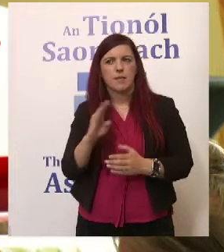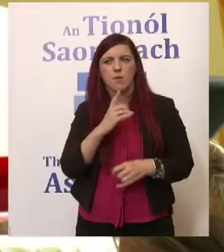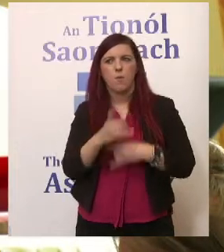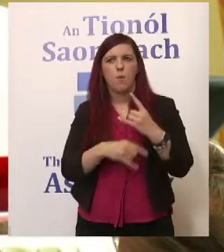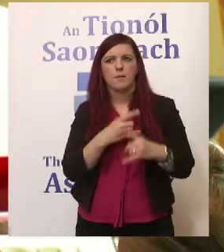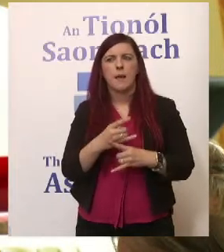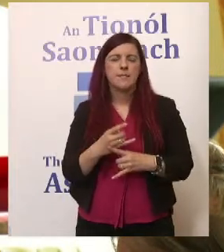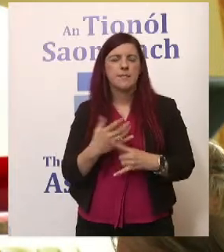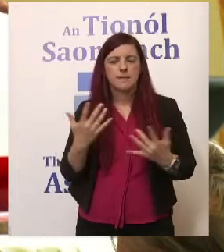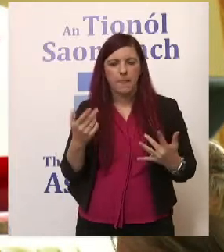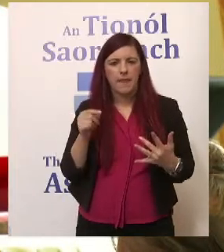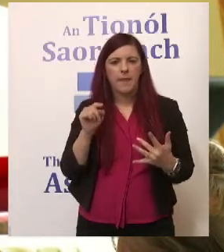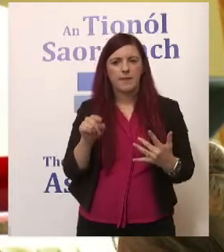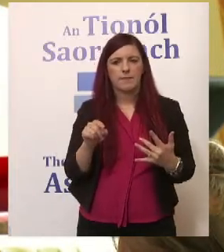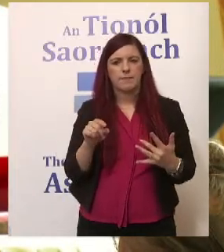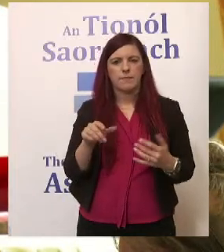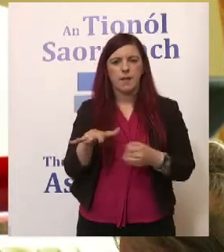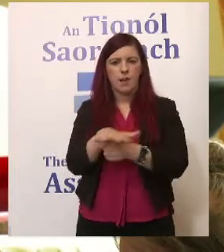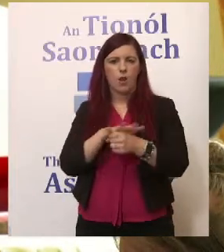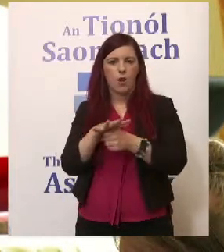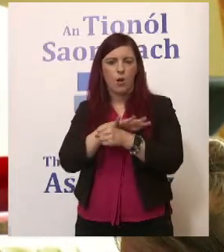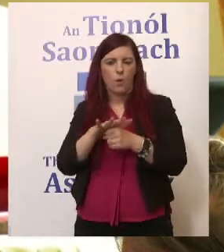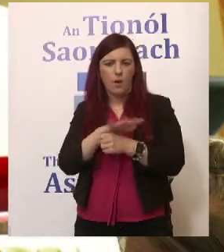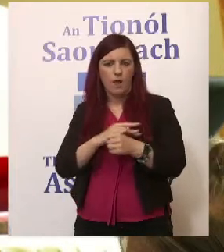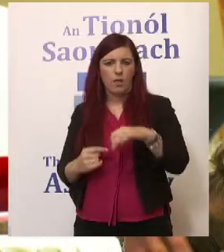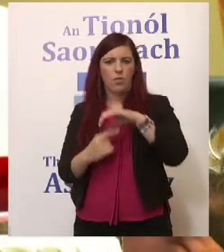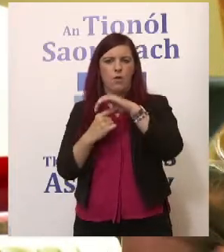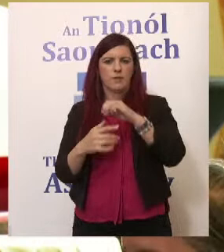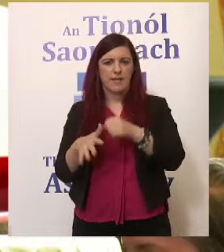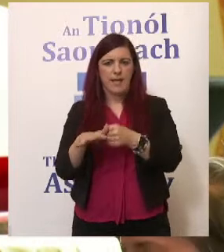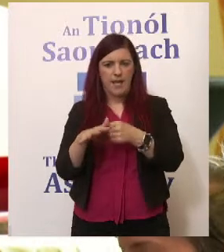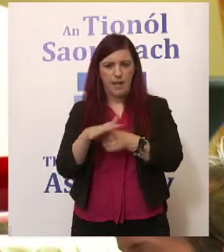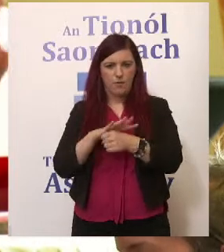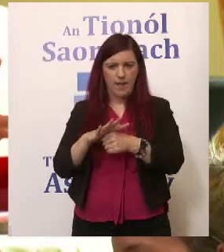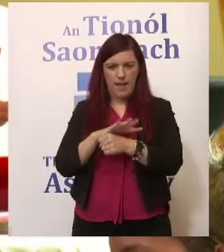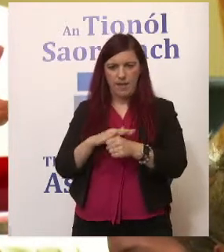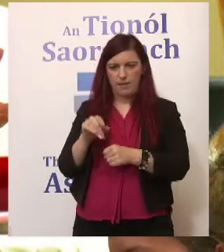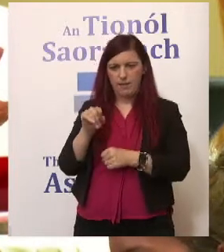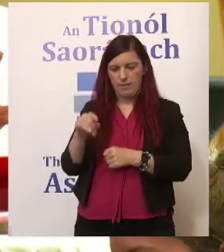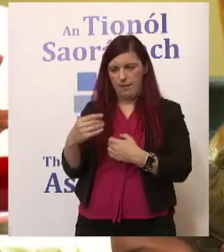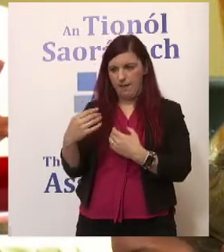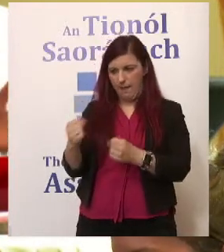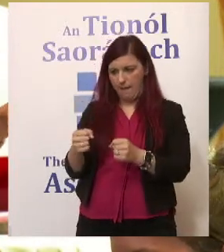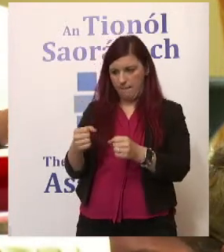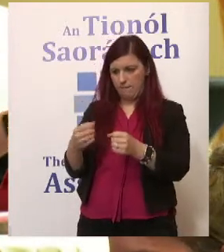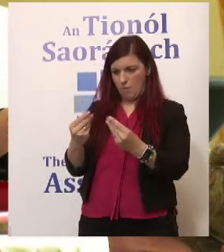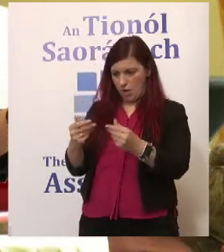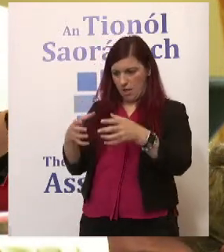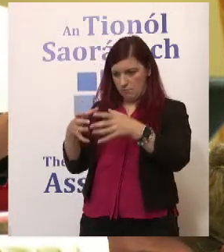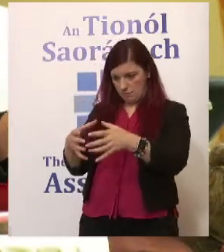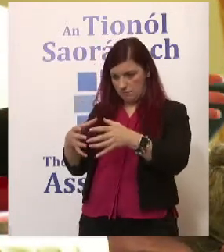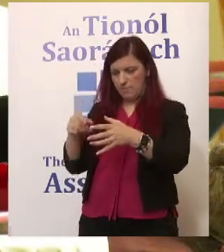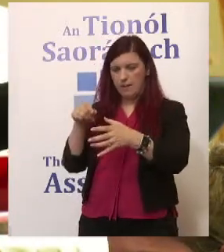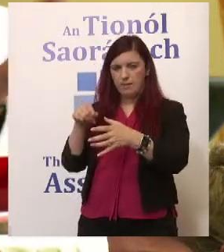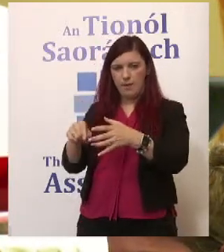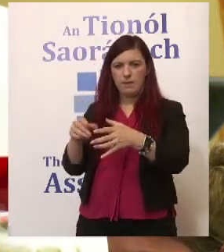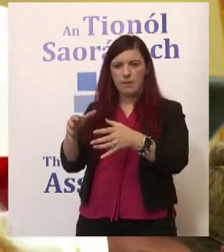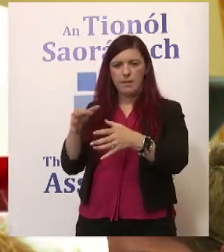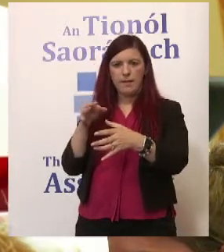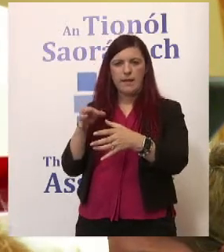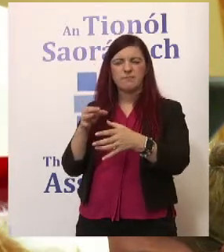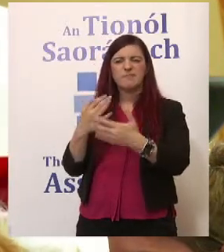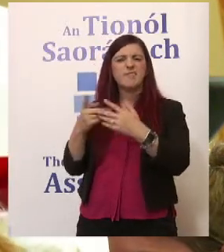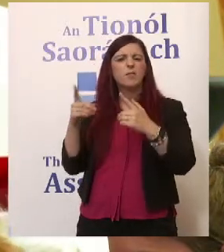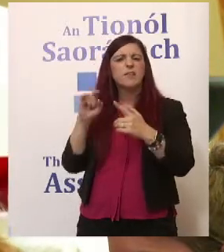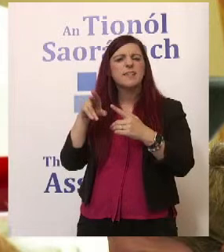is, at the local authority area, they have a pot of money, and they get a number of